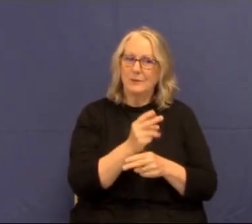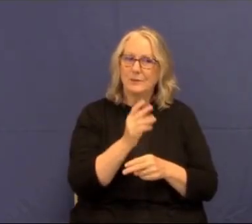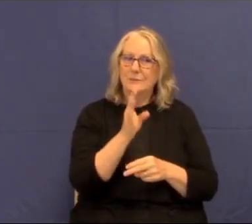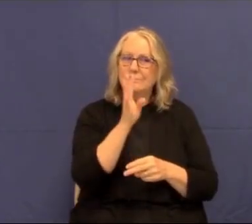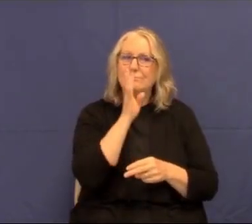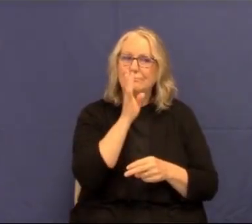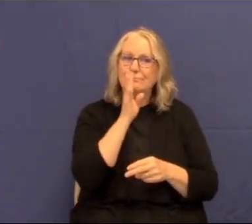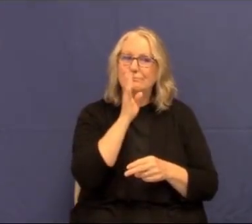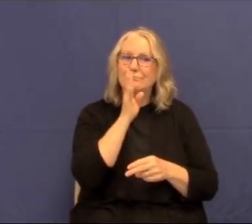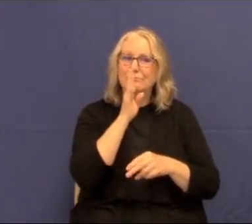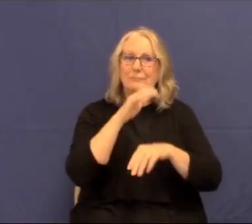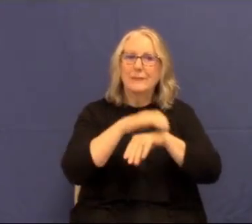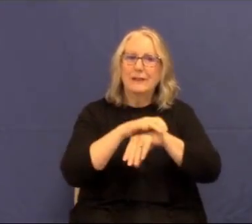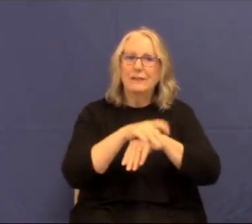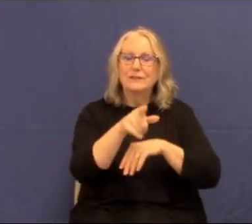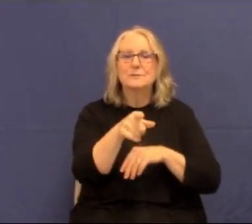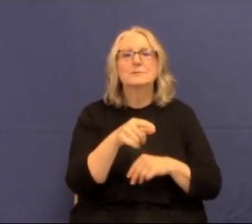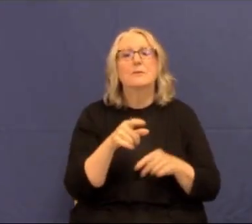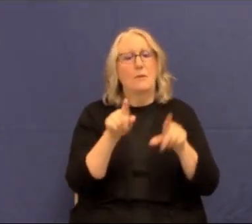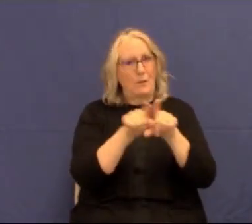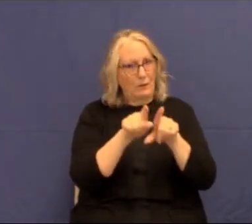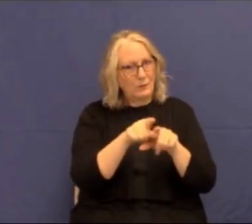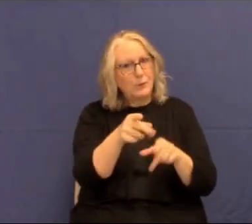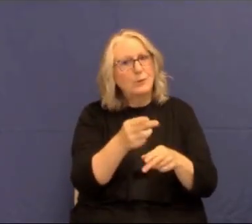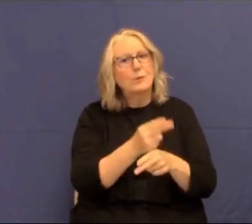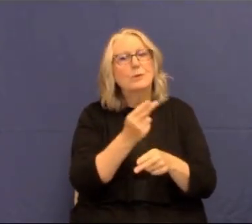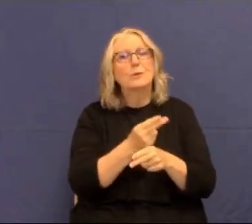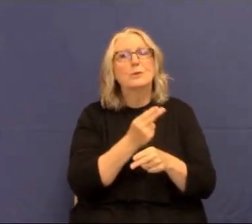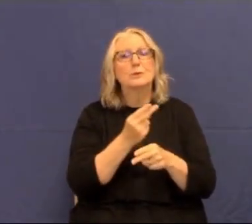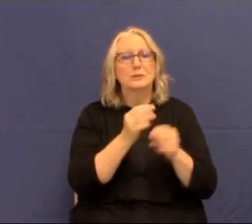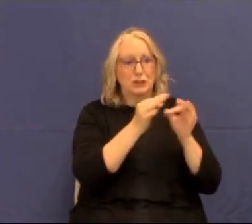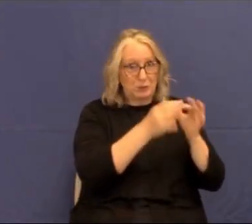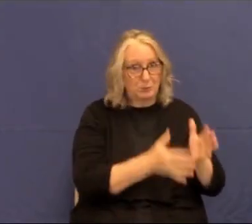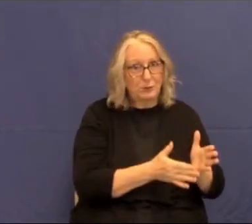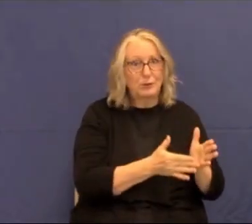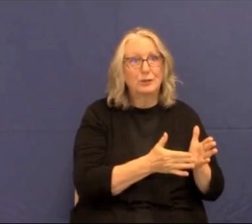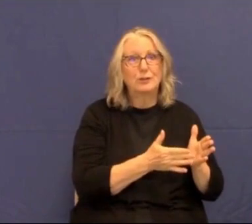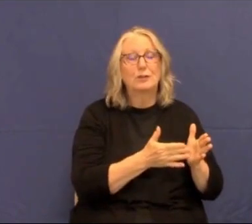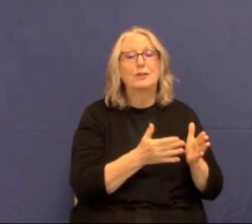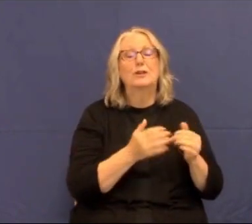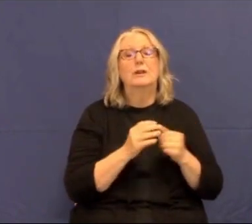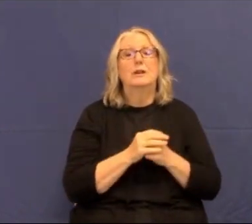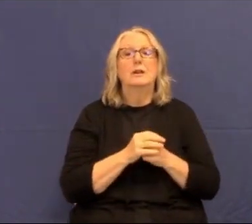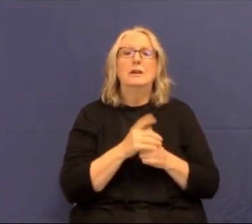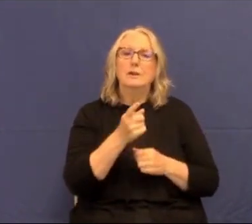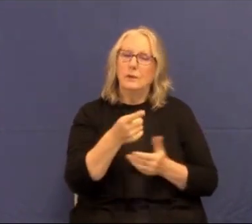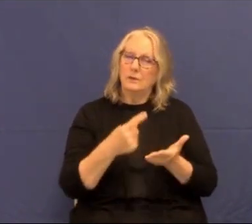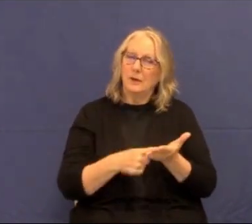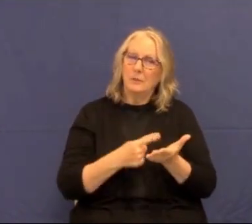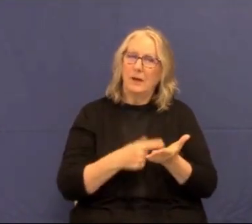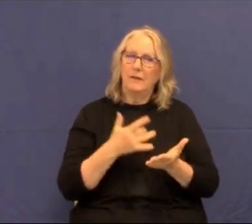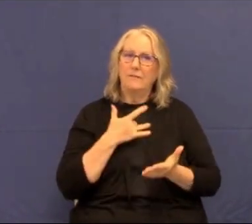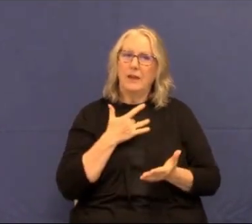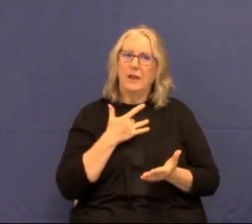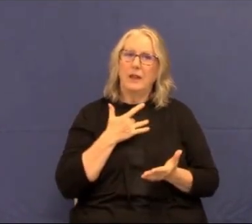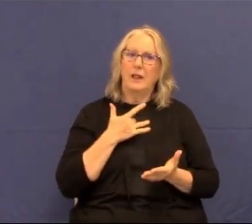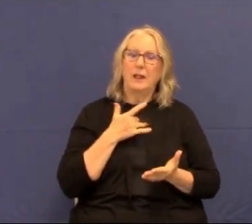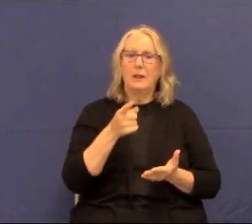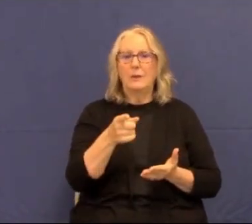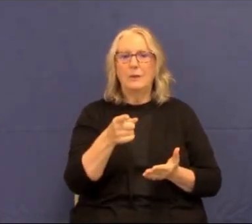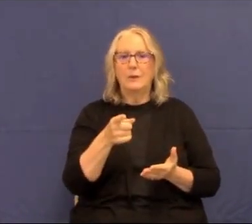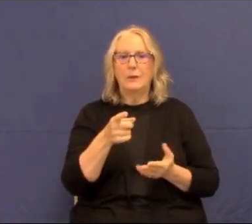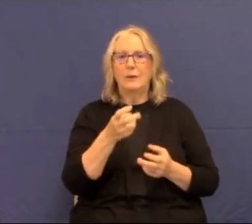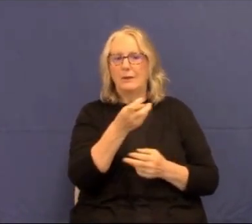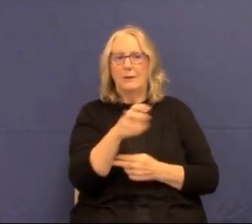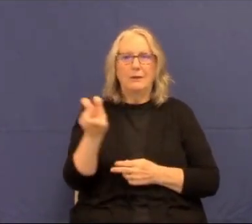You use spoken English. You also have used a sign language interpreter. Do you sometimes feel